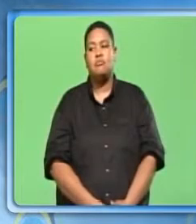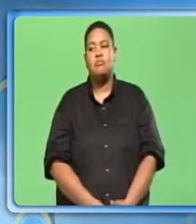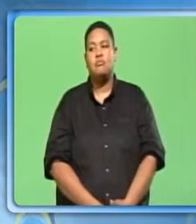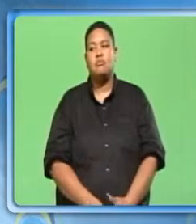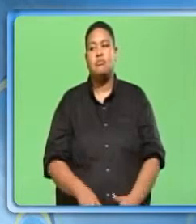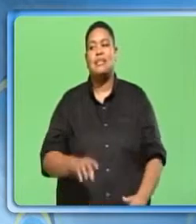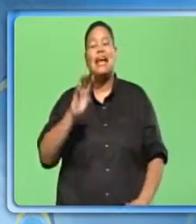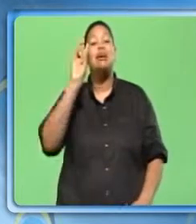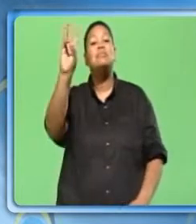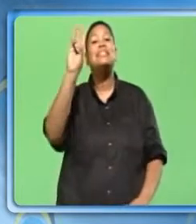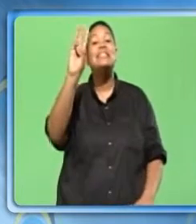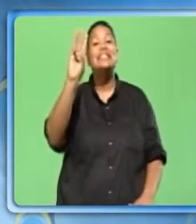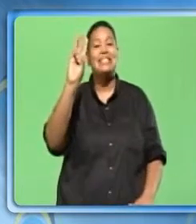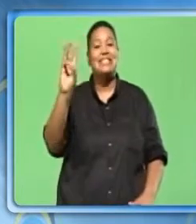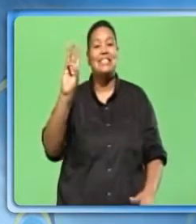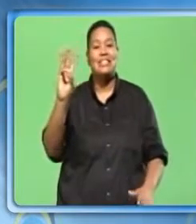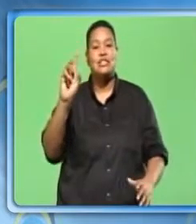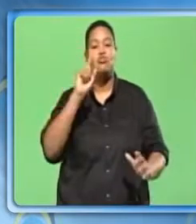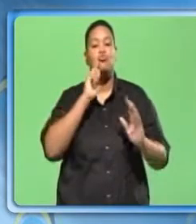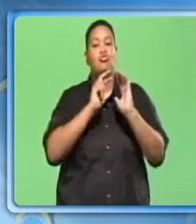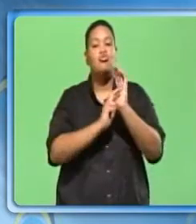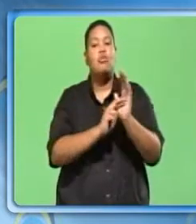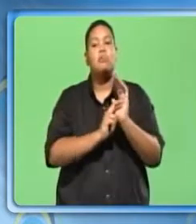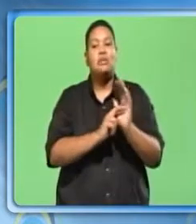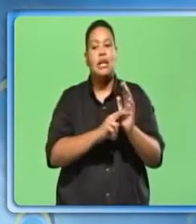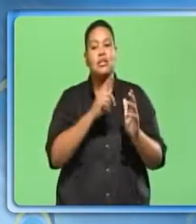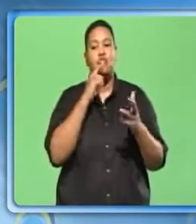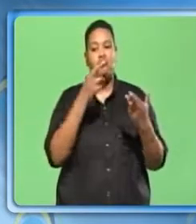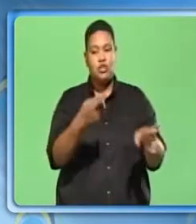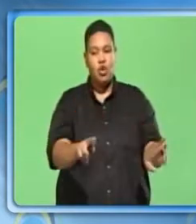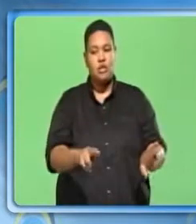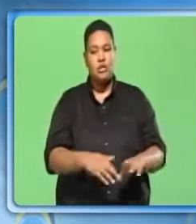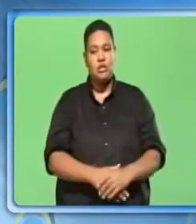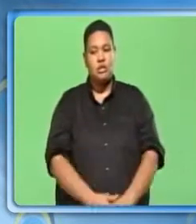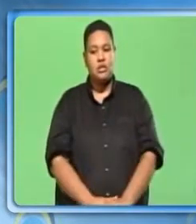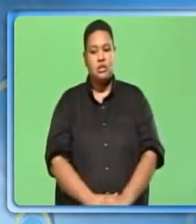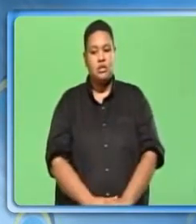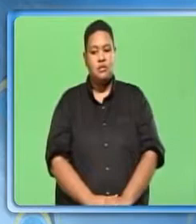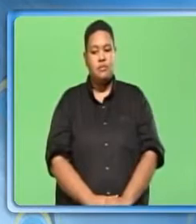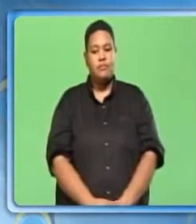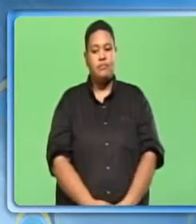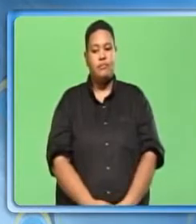Step 6. Representing the results.